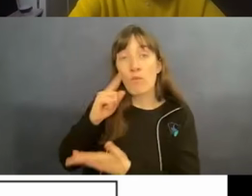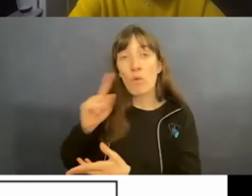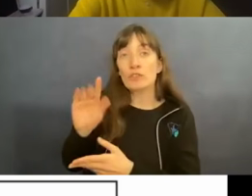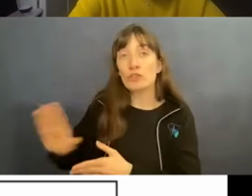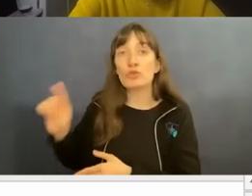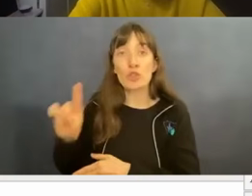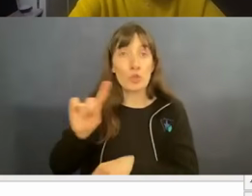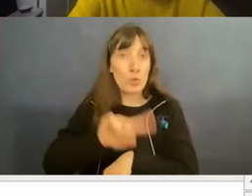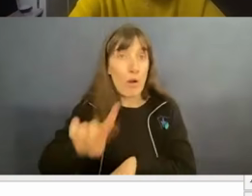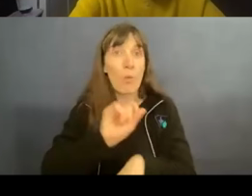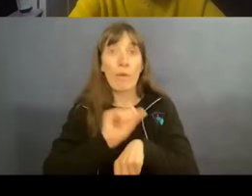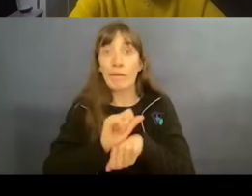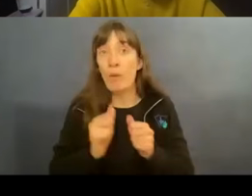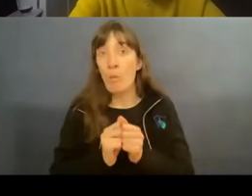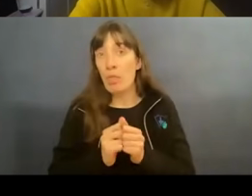with.